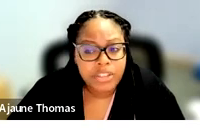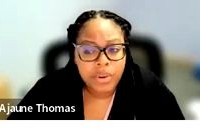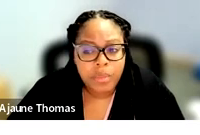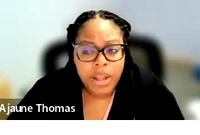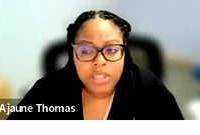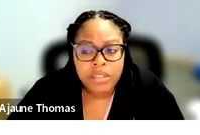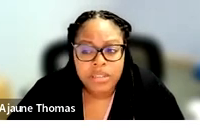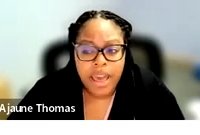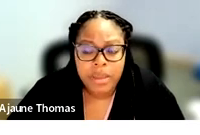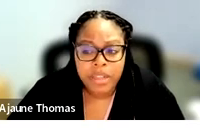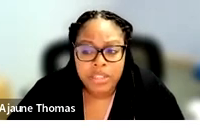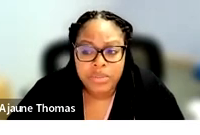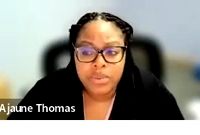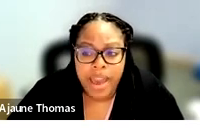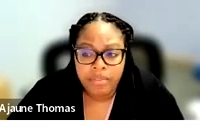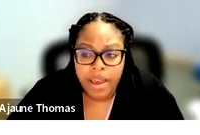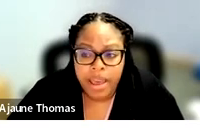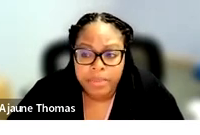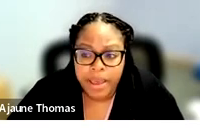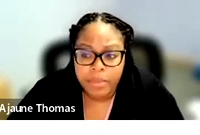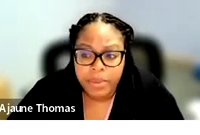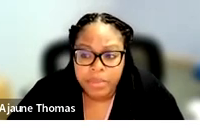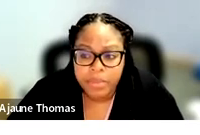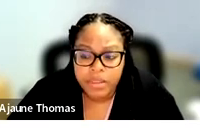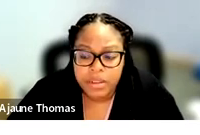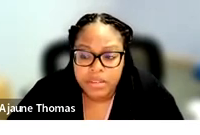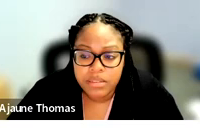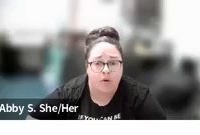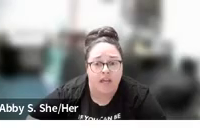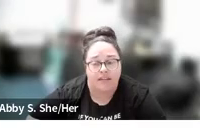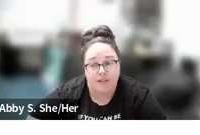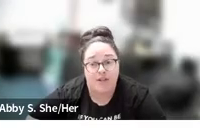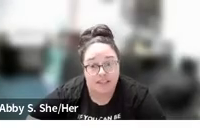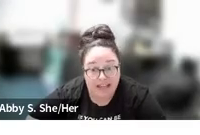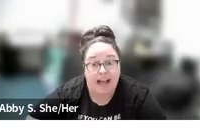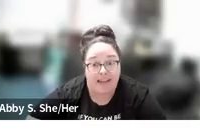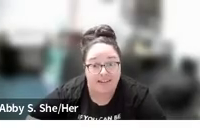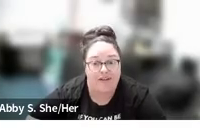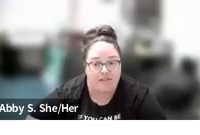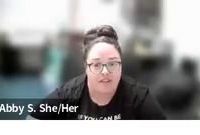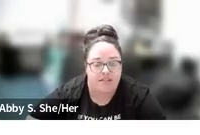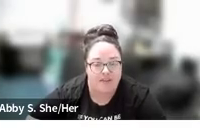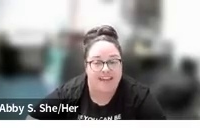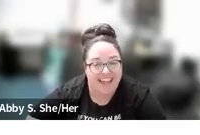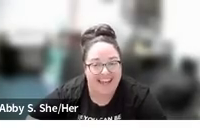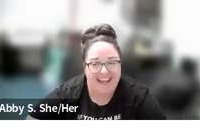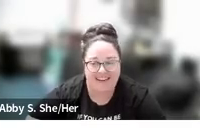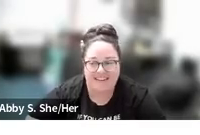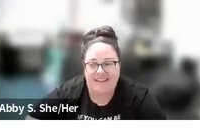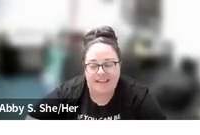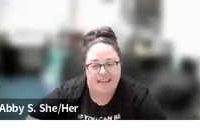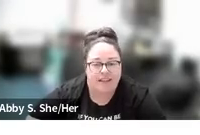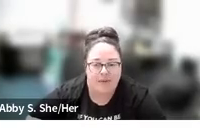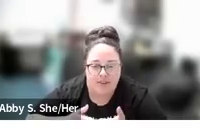But Android watches, Abby, like do you have app capabilities? Oh yeah, there's a lot of things that you can get.